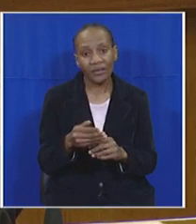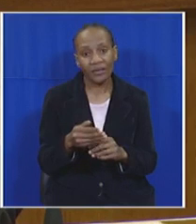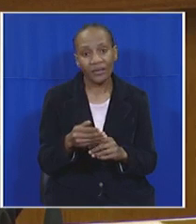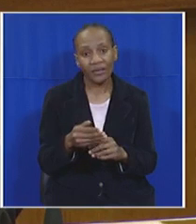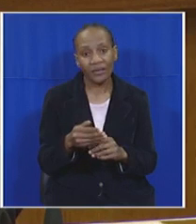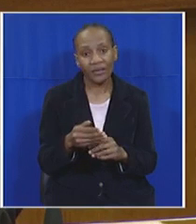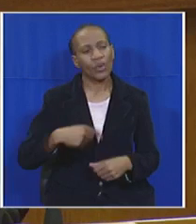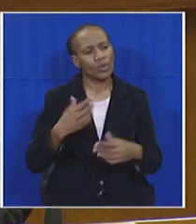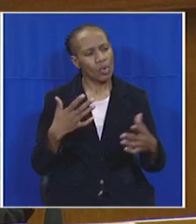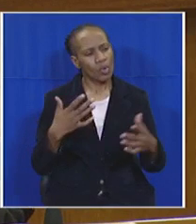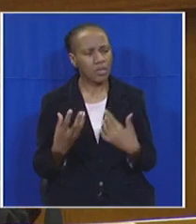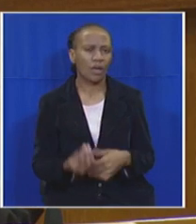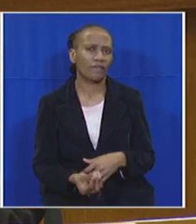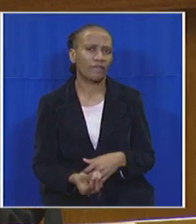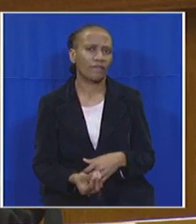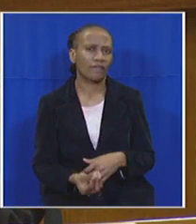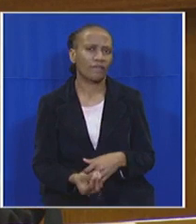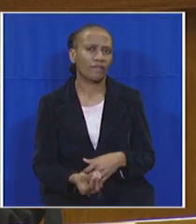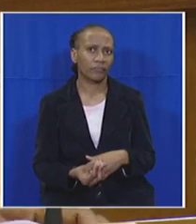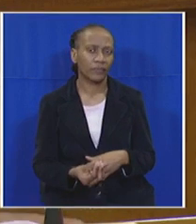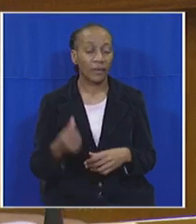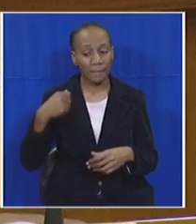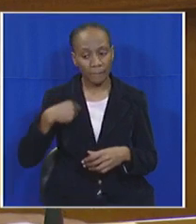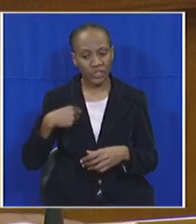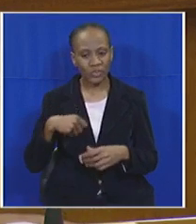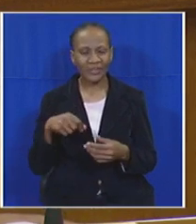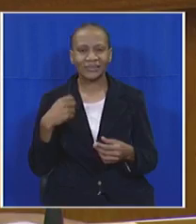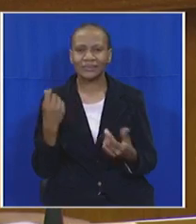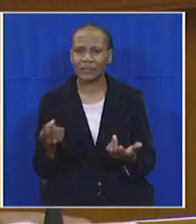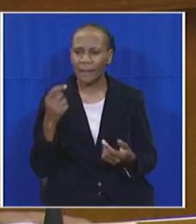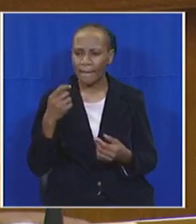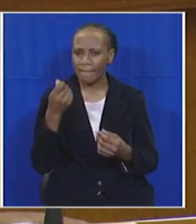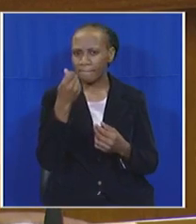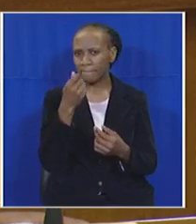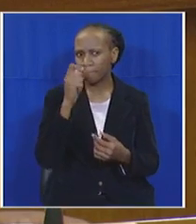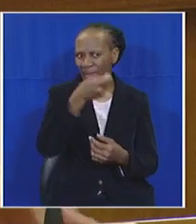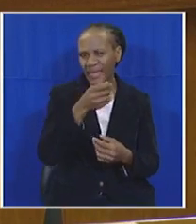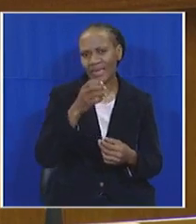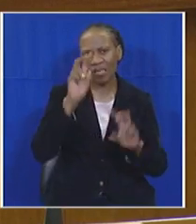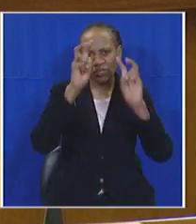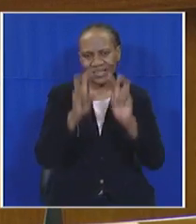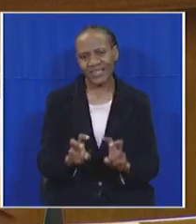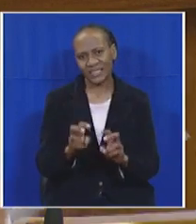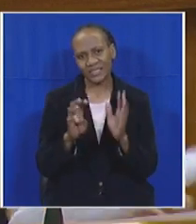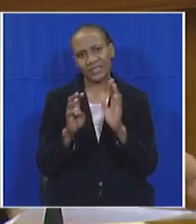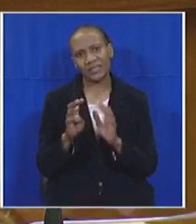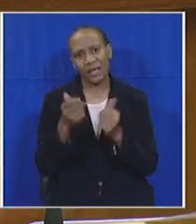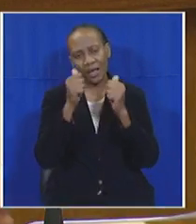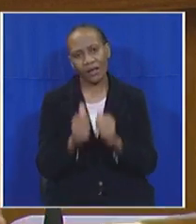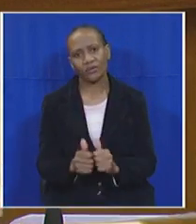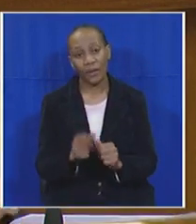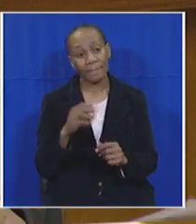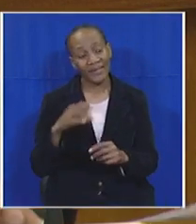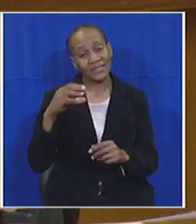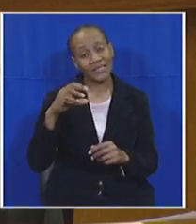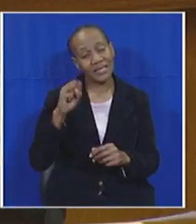by the huge amounts that the struggling municipalities owe to ESCOM, and they must be assisted. And we believe that SALCA can assist